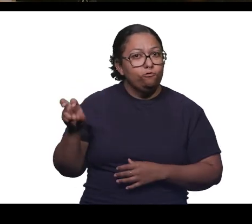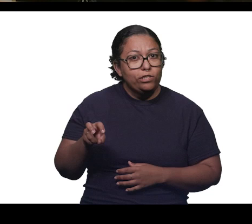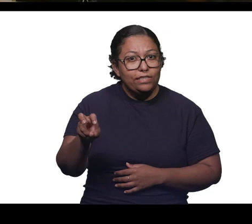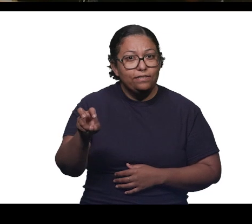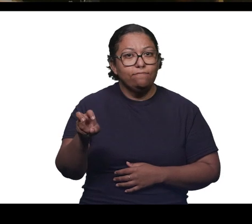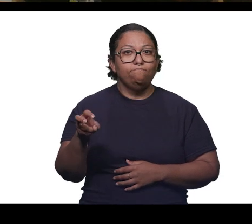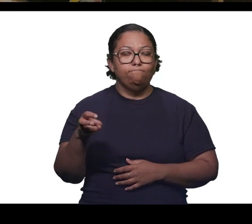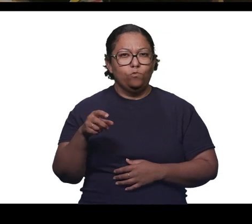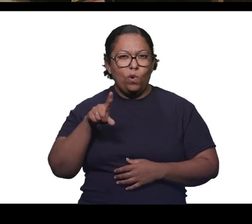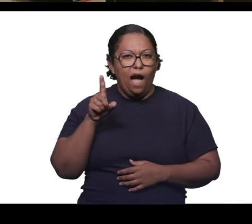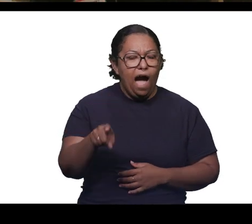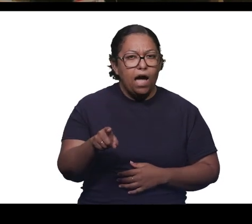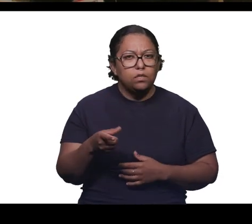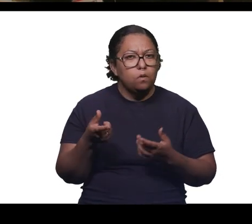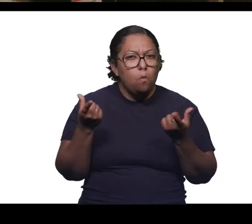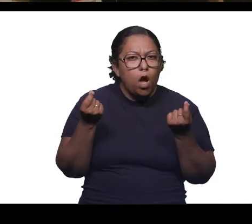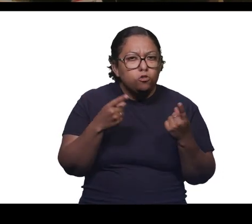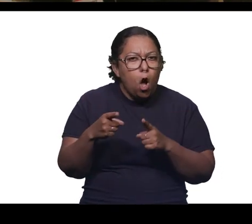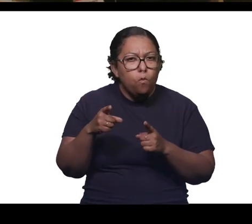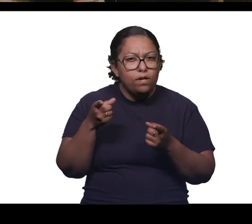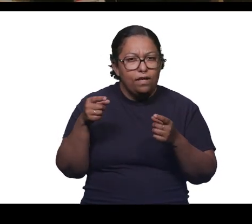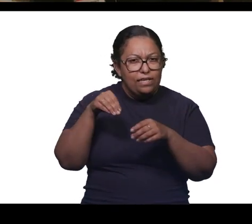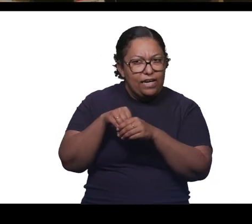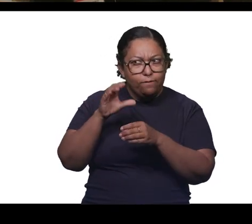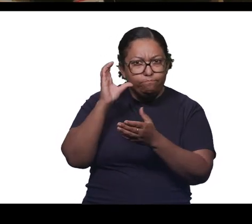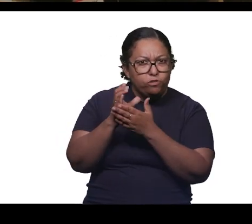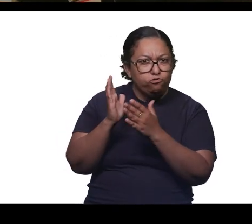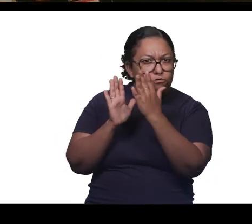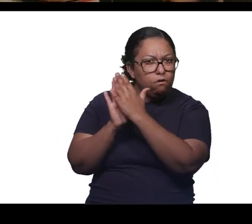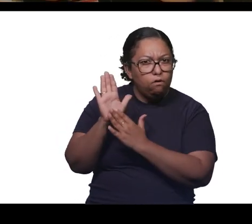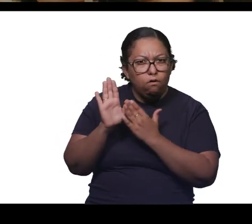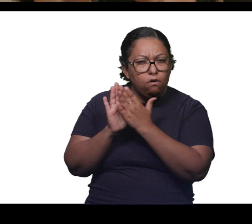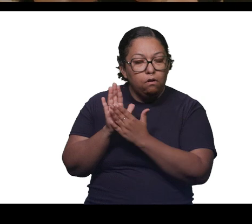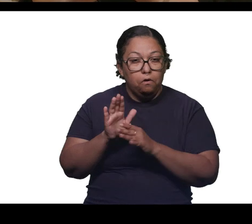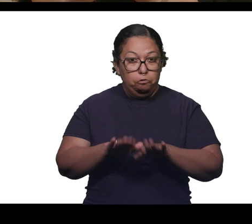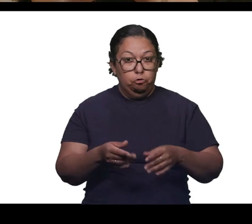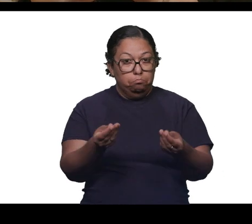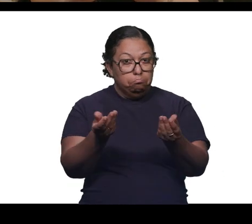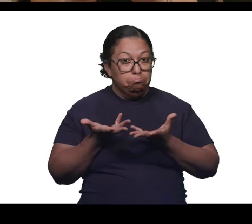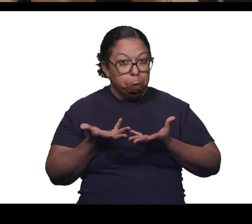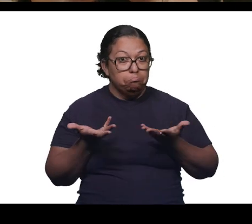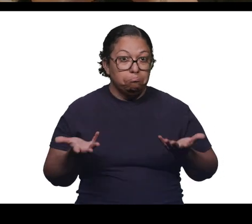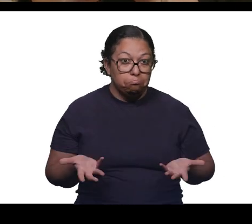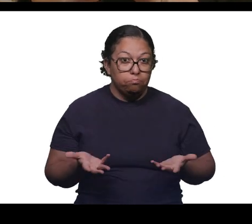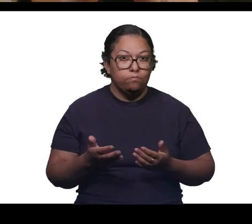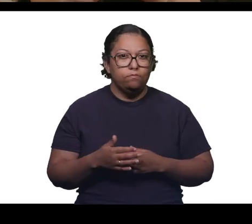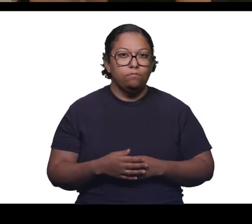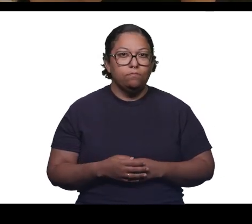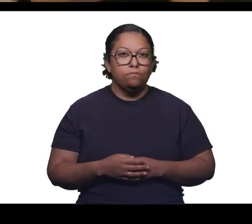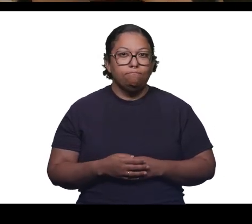what's happening in this picture? Children have said to us, well, he's going on a trip. He's on a boat.